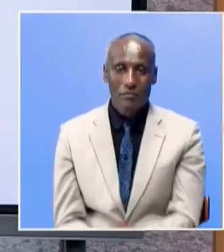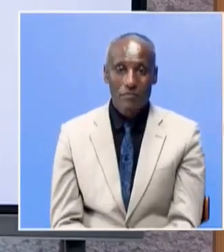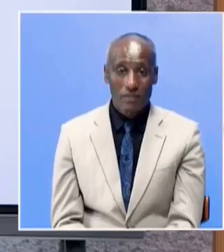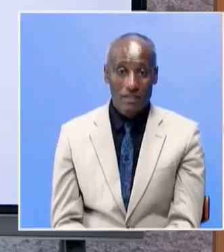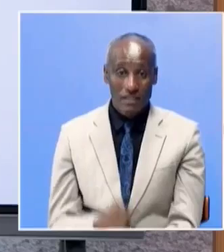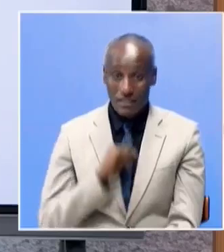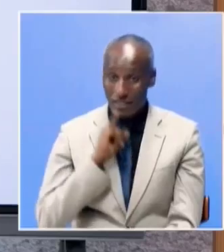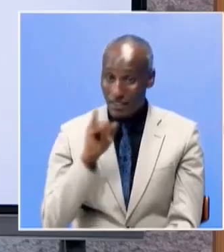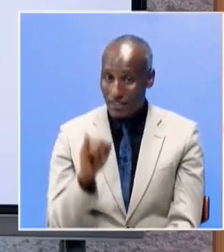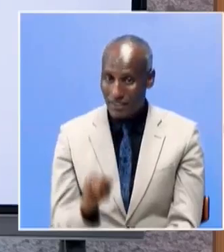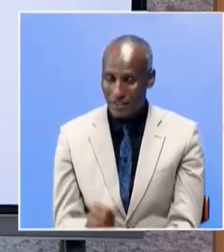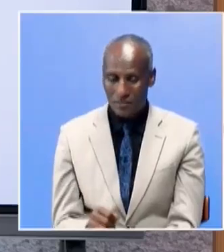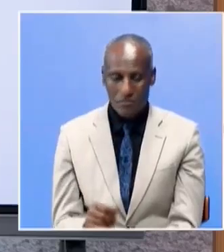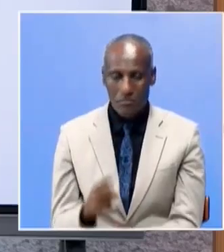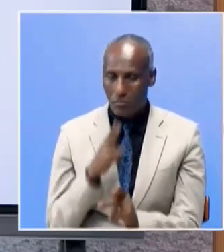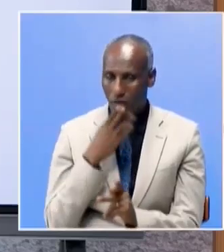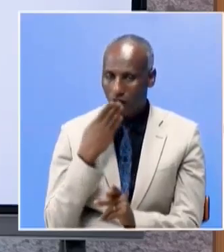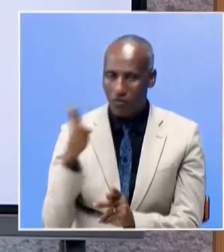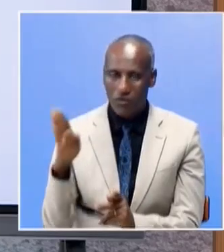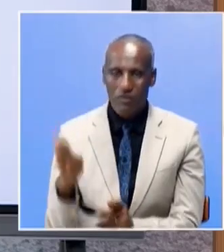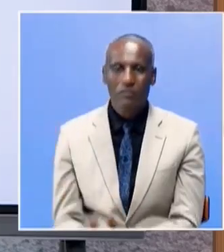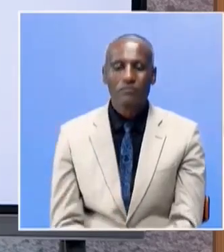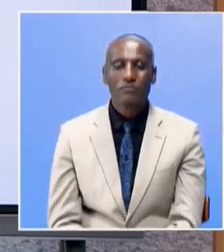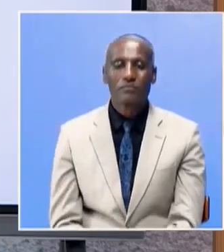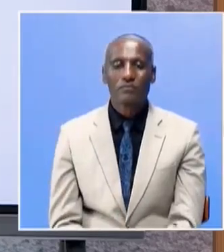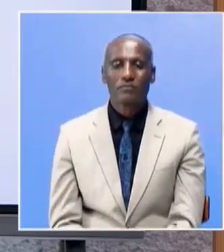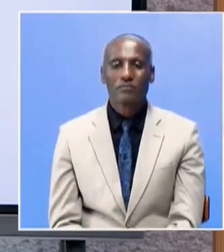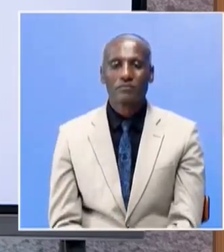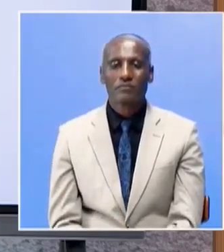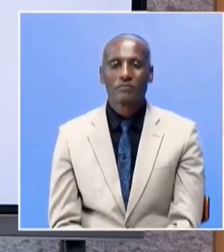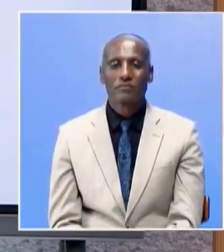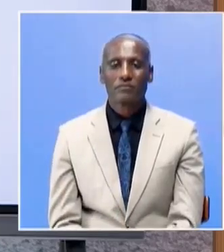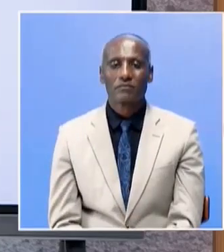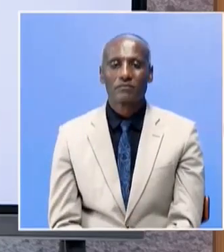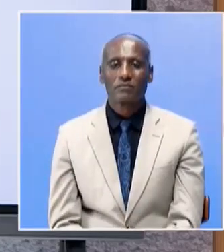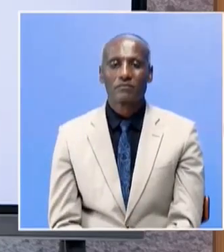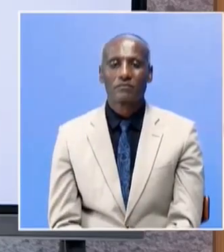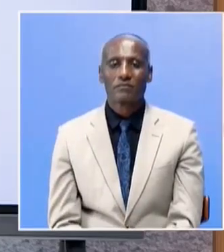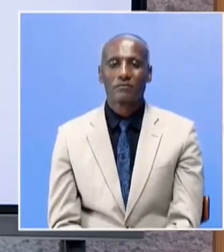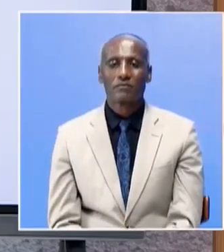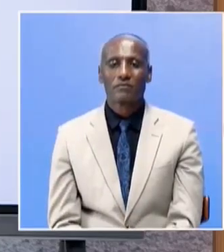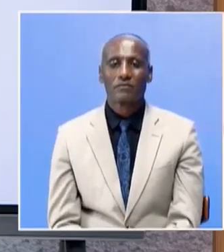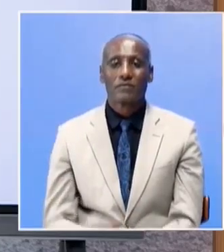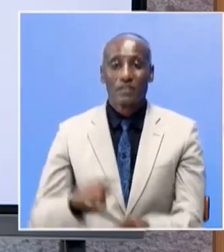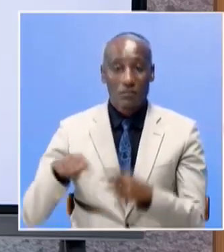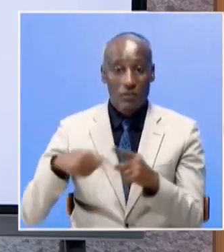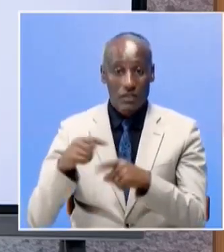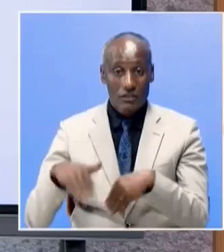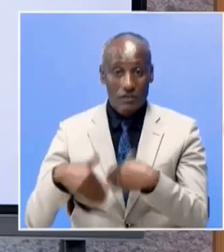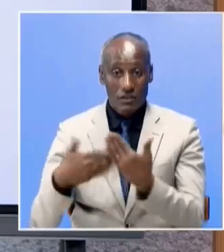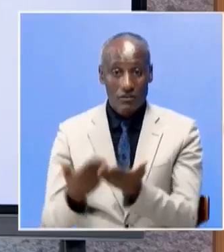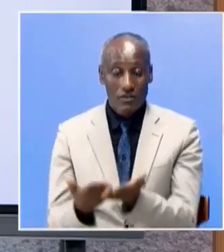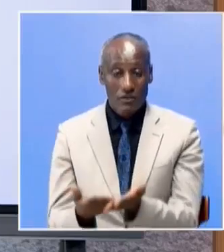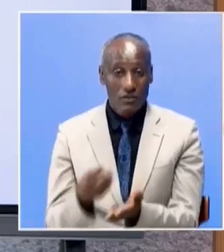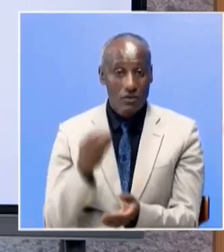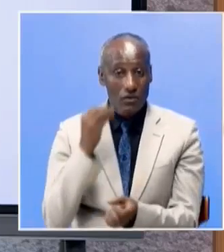it? Bravo. Okay, now I'm going to give you